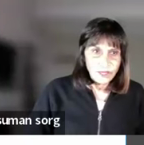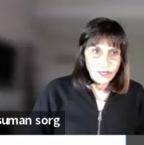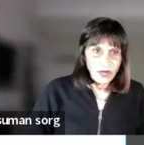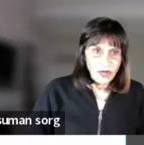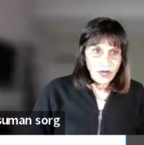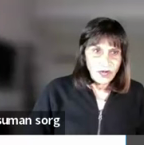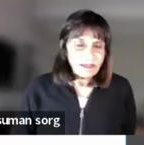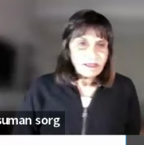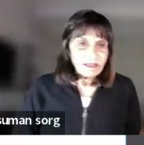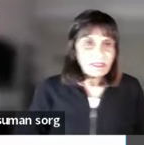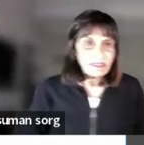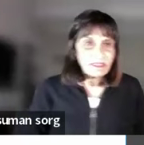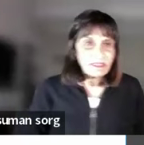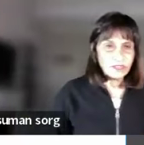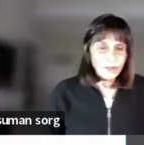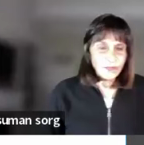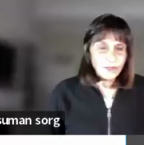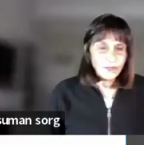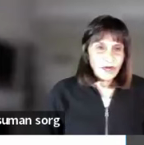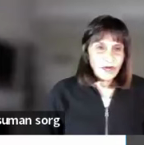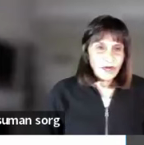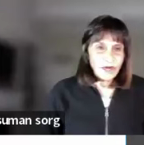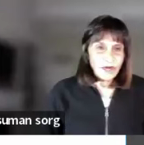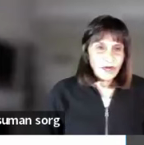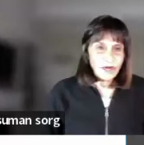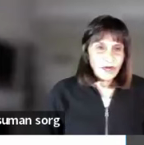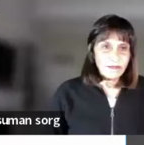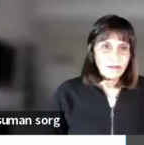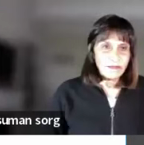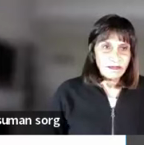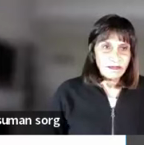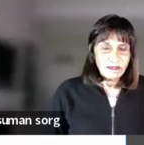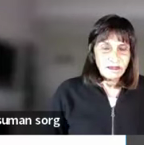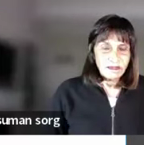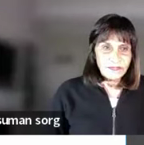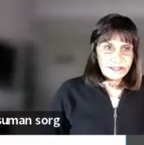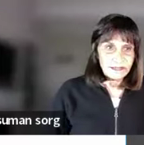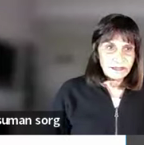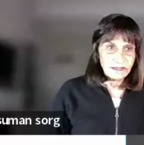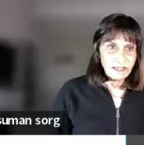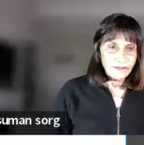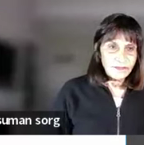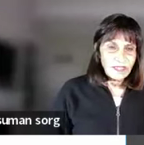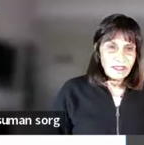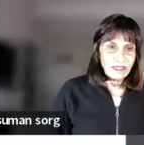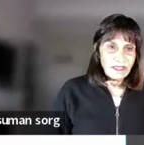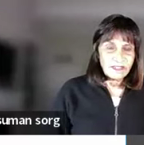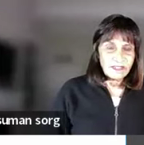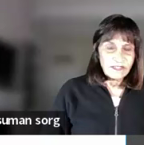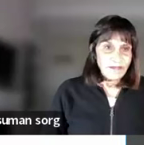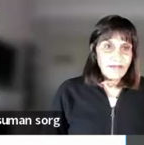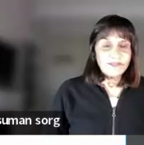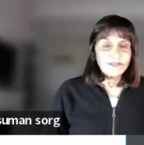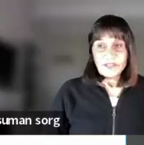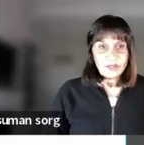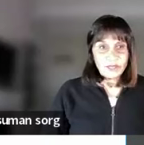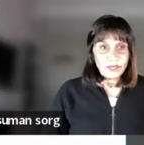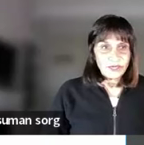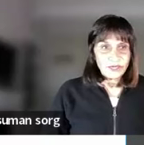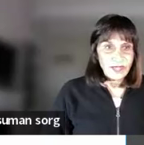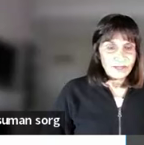So the project includes approximately a 400-bed facility. It has